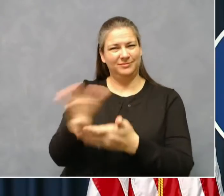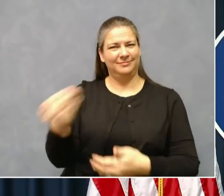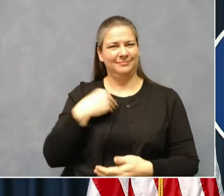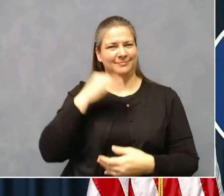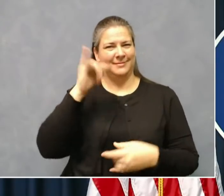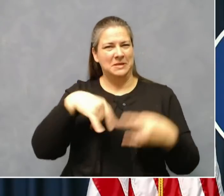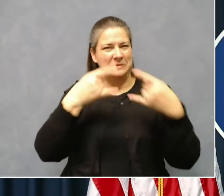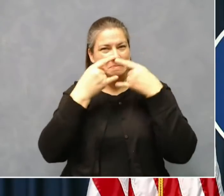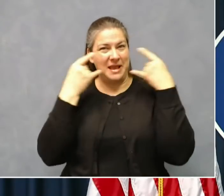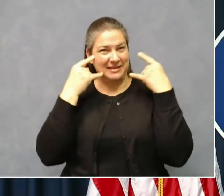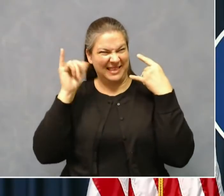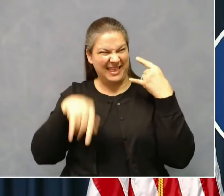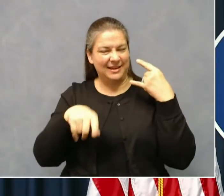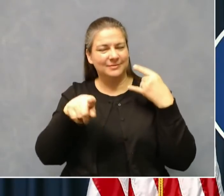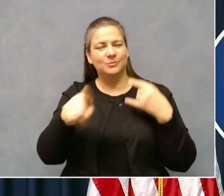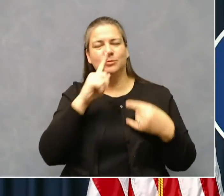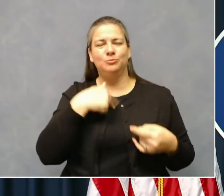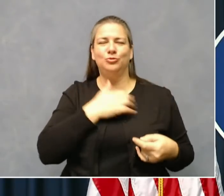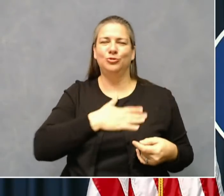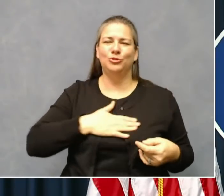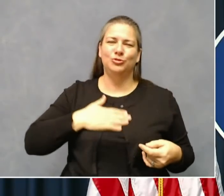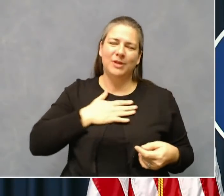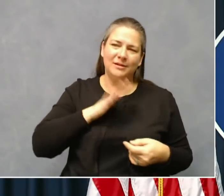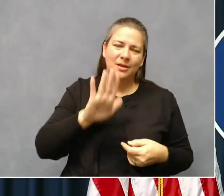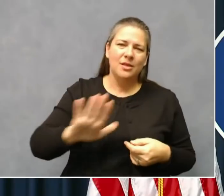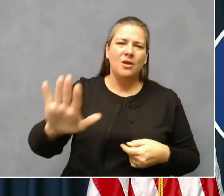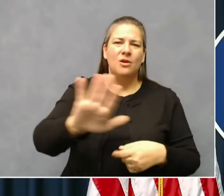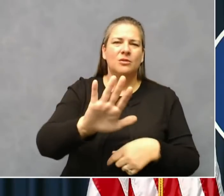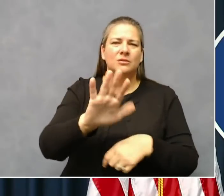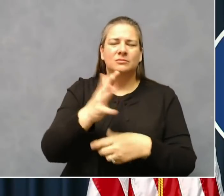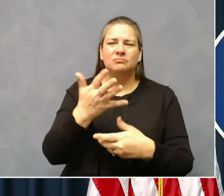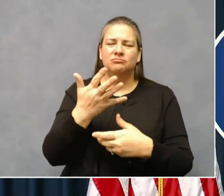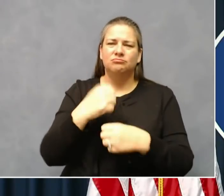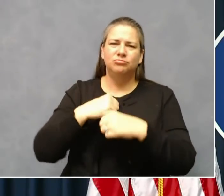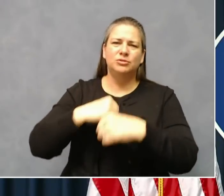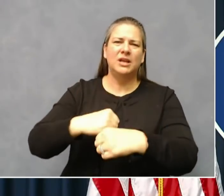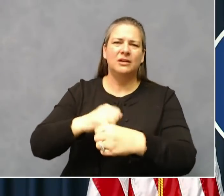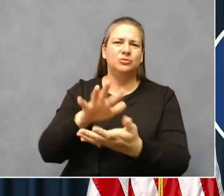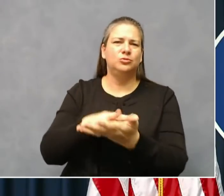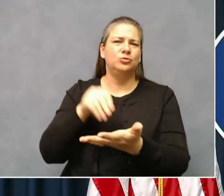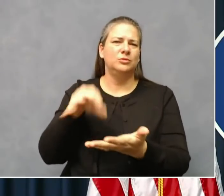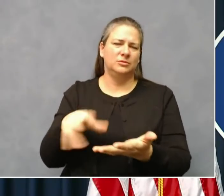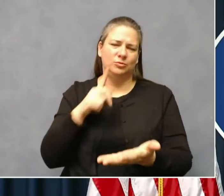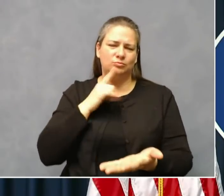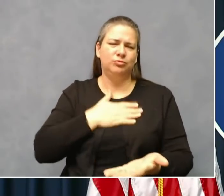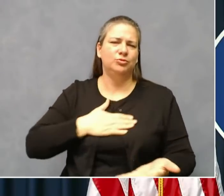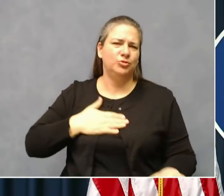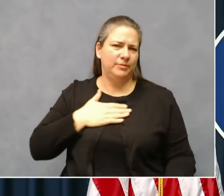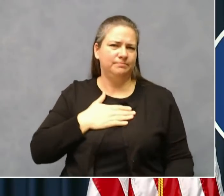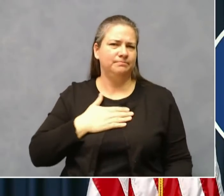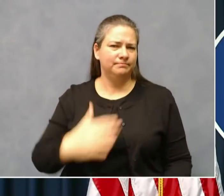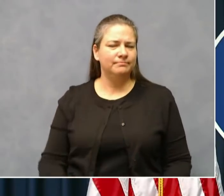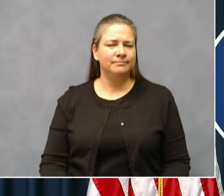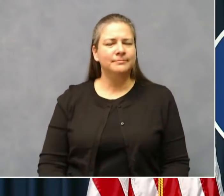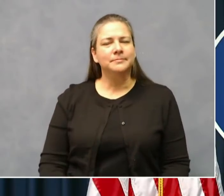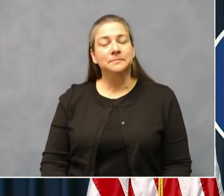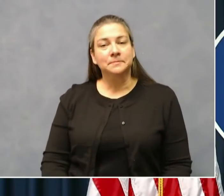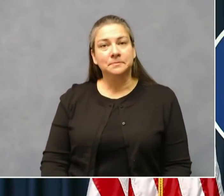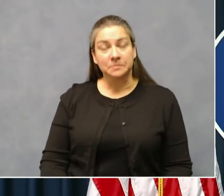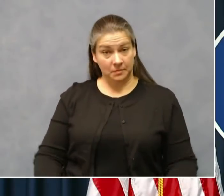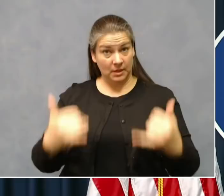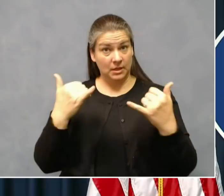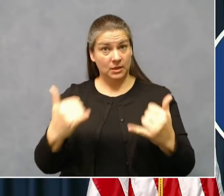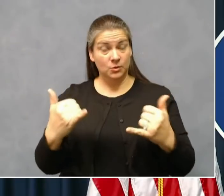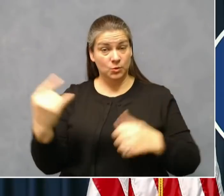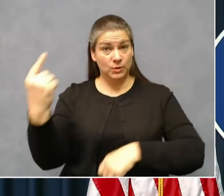are doing to try to protect their students. All right. So today,